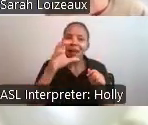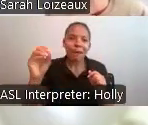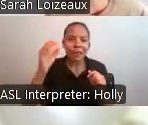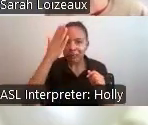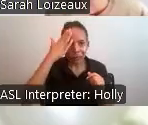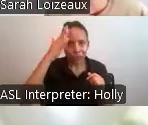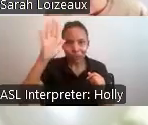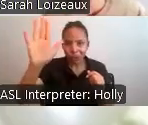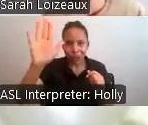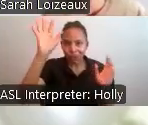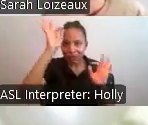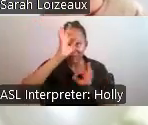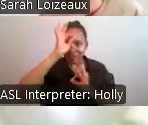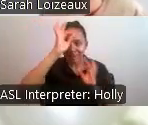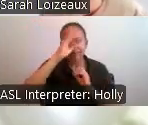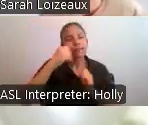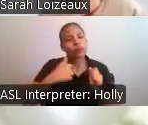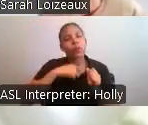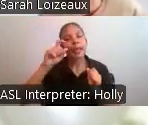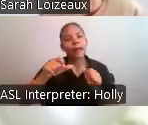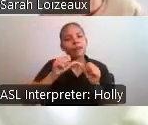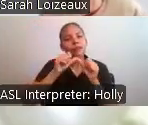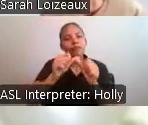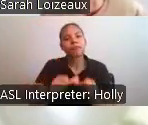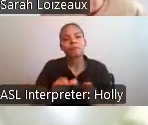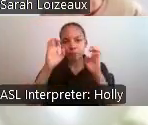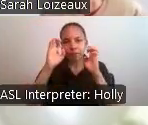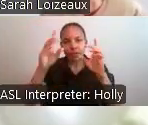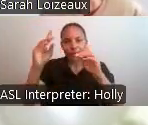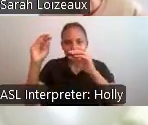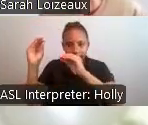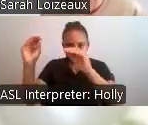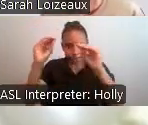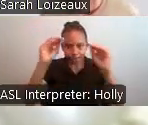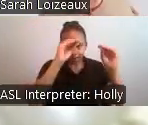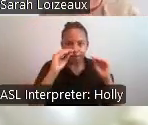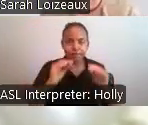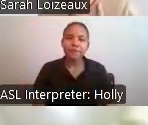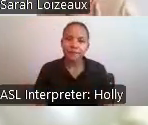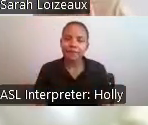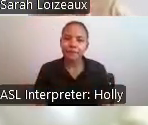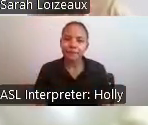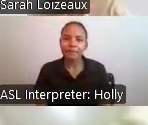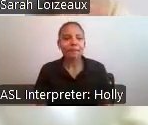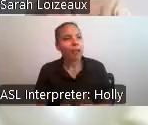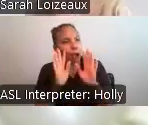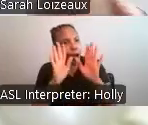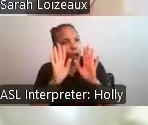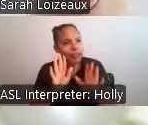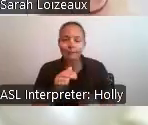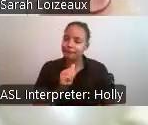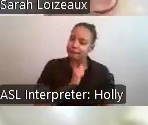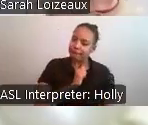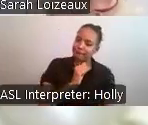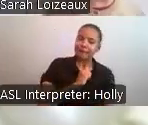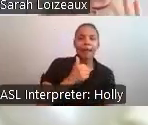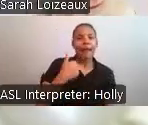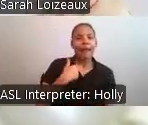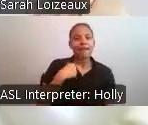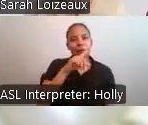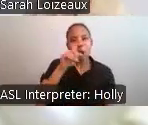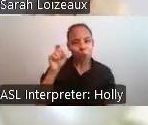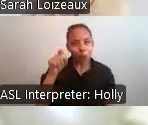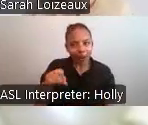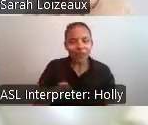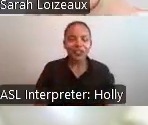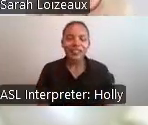right? So we have to provide a little education. Awesome. You know what? I have a question, and there's a similar question on here that I would